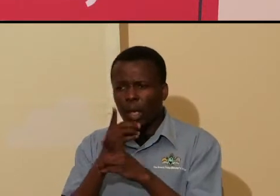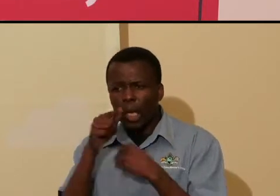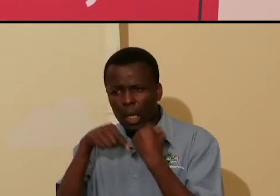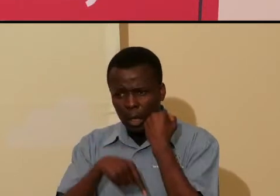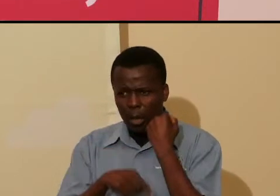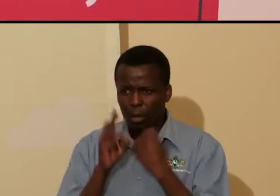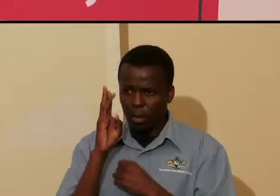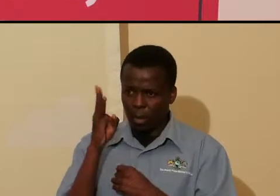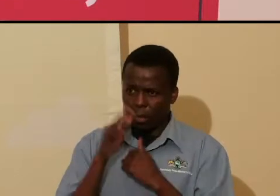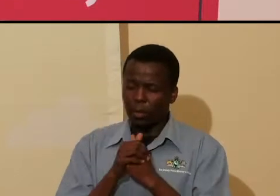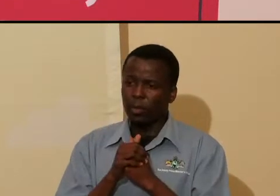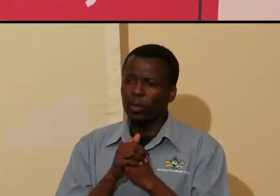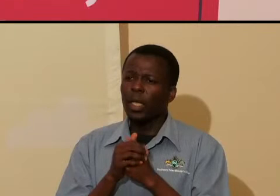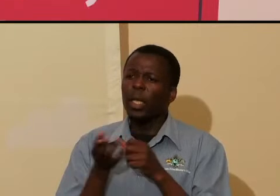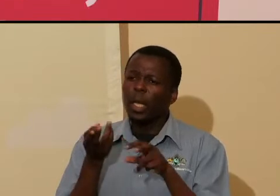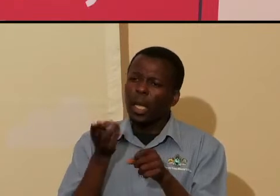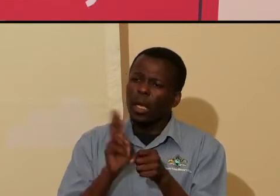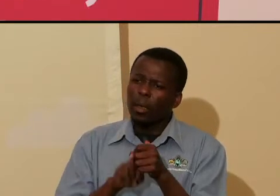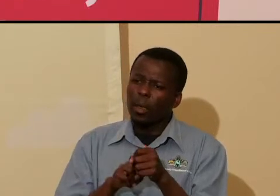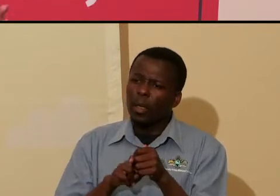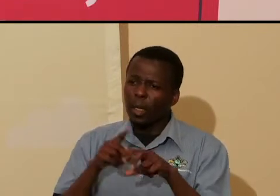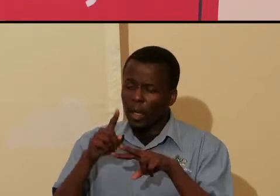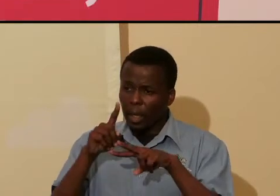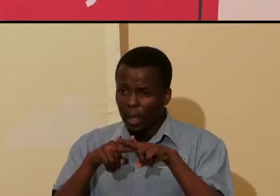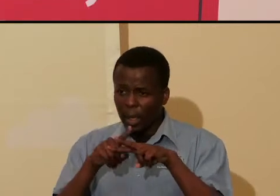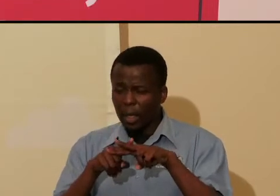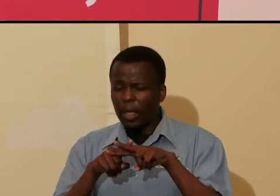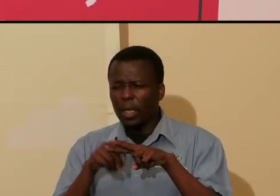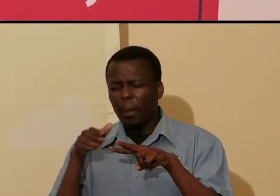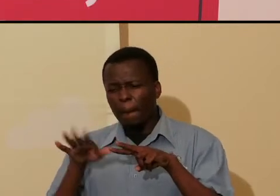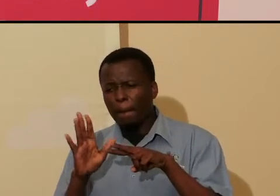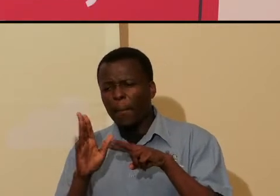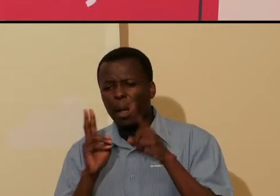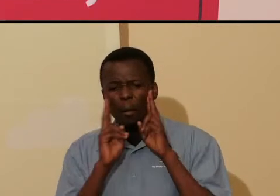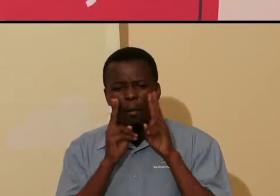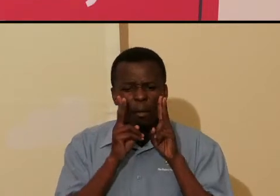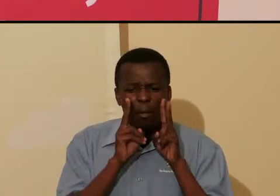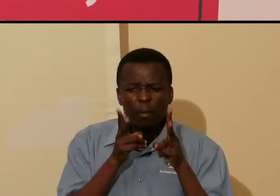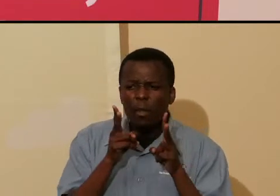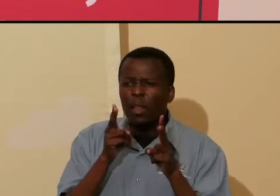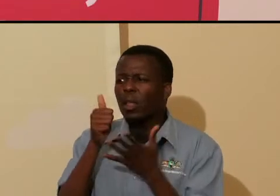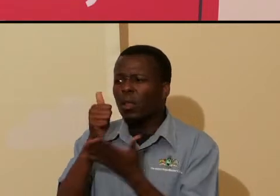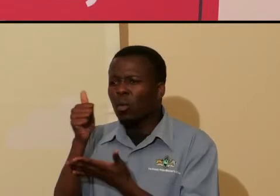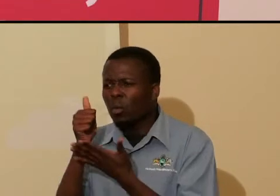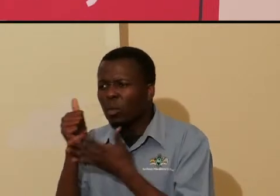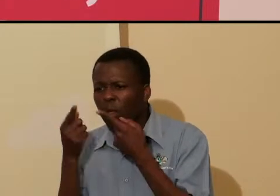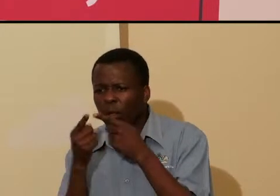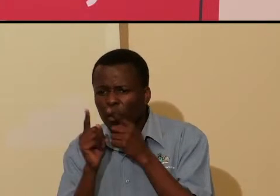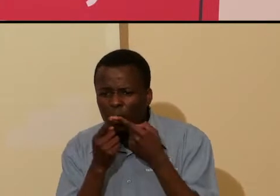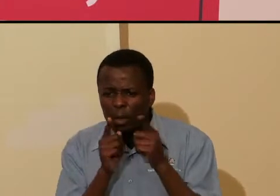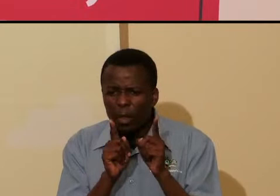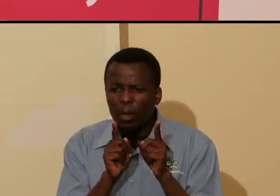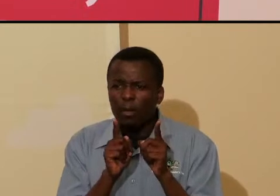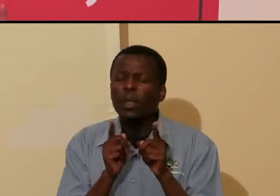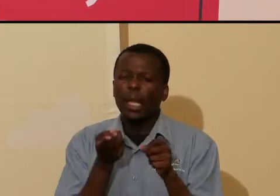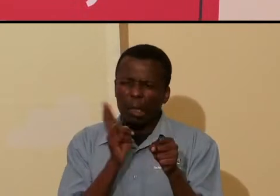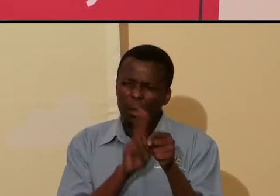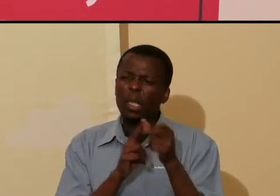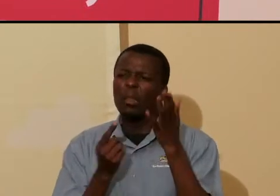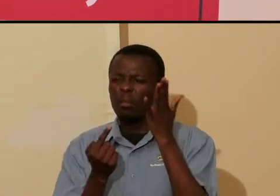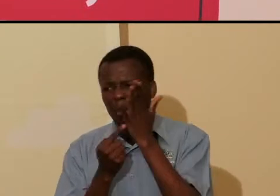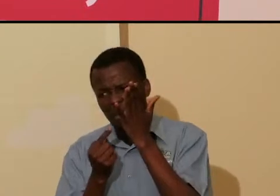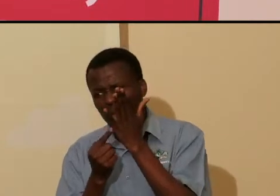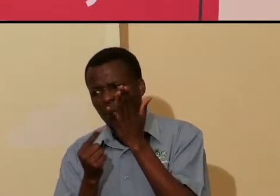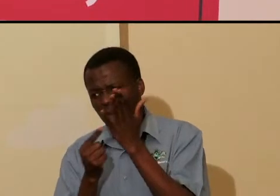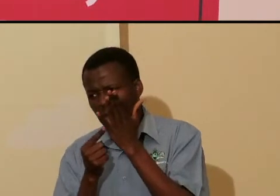the HIV response is centered also, in communities, but we also want to, penetrate the urban space so that no one